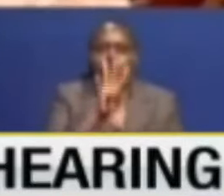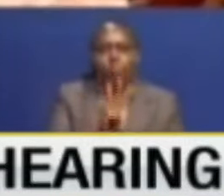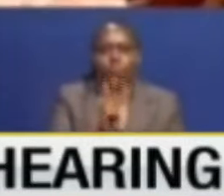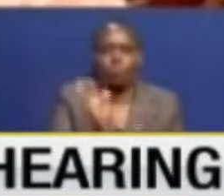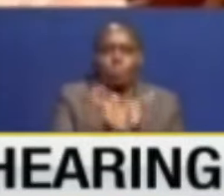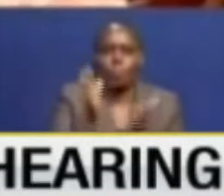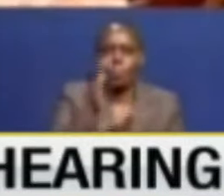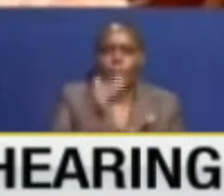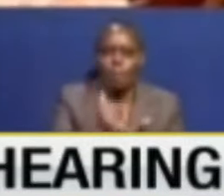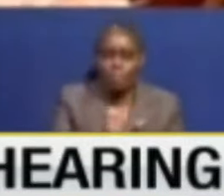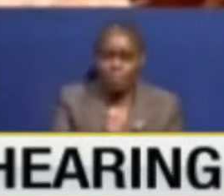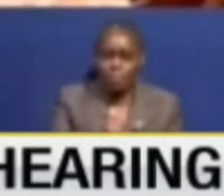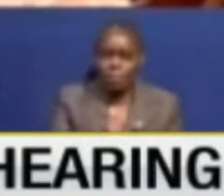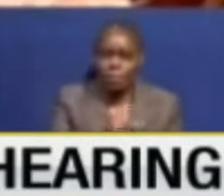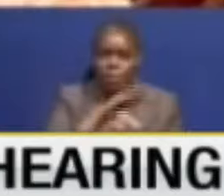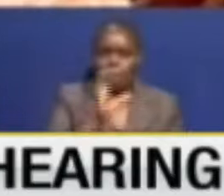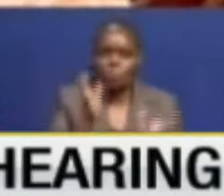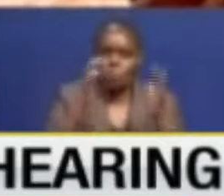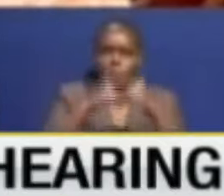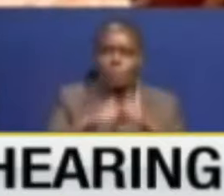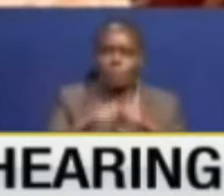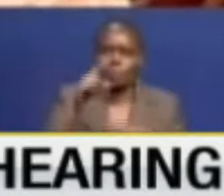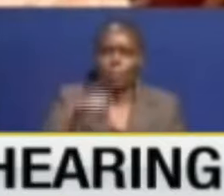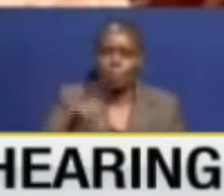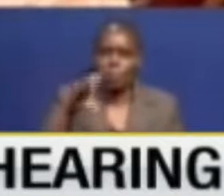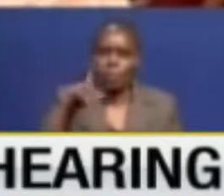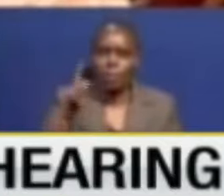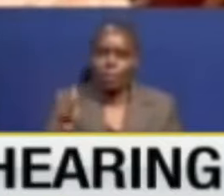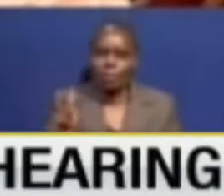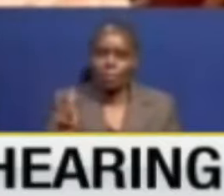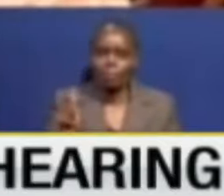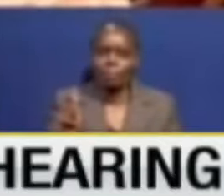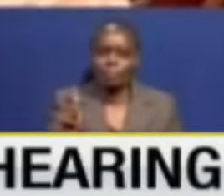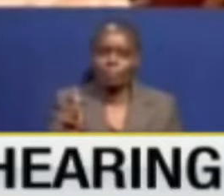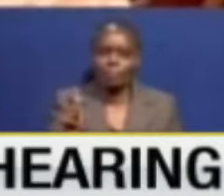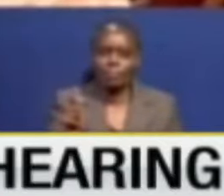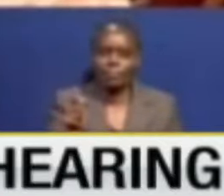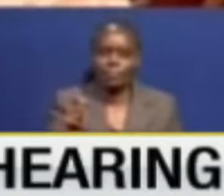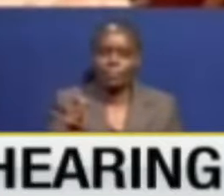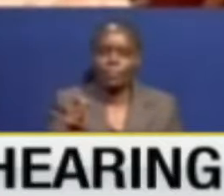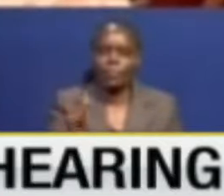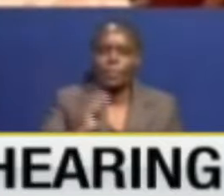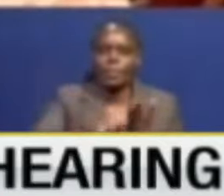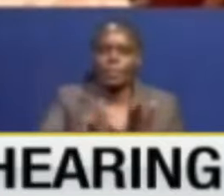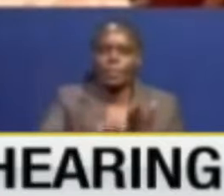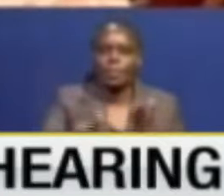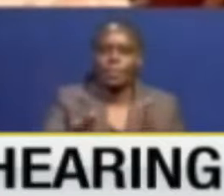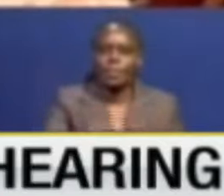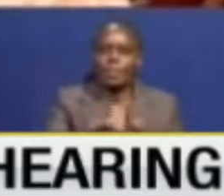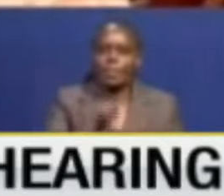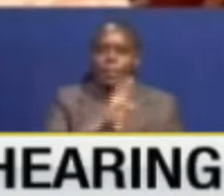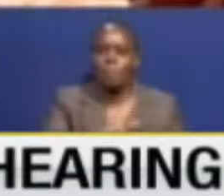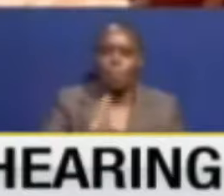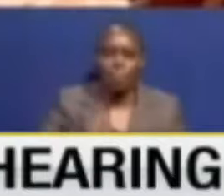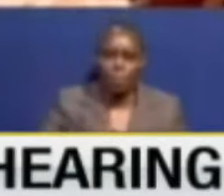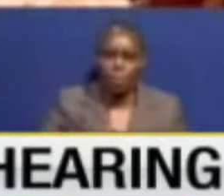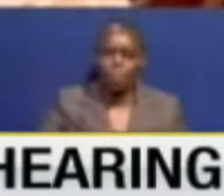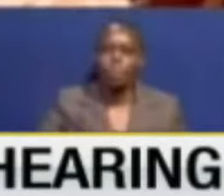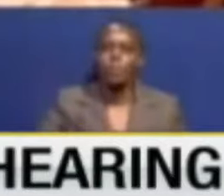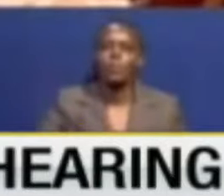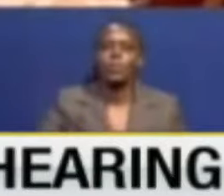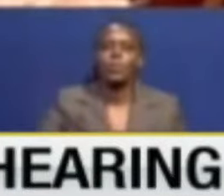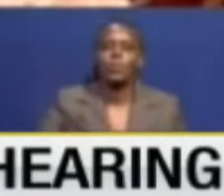the Public Appointments County Assembly's Approval Act. The respective secretariats of the said boards continue to